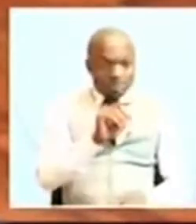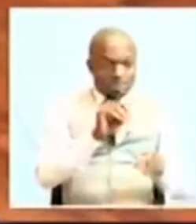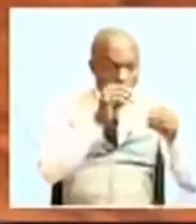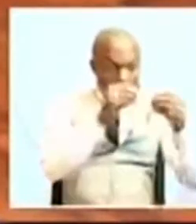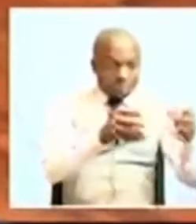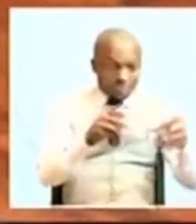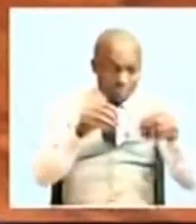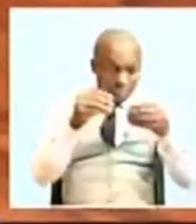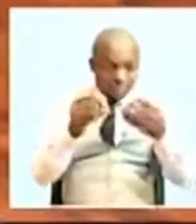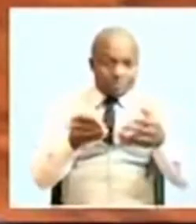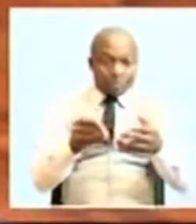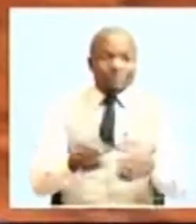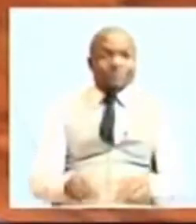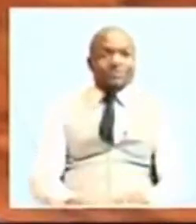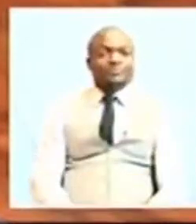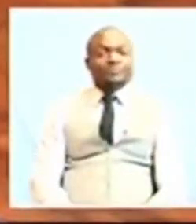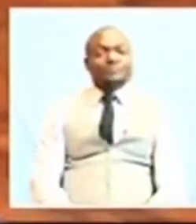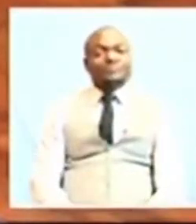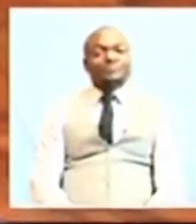allocations. Okay. Yes.